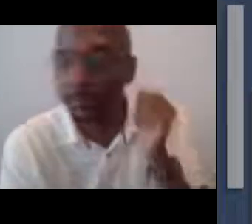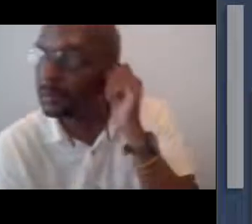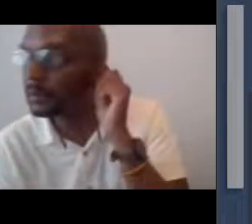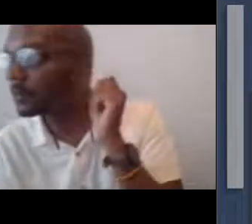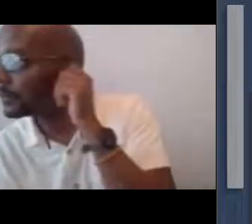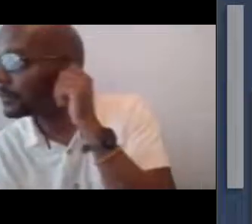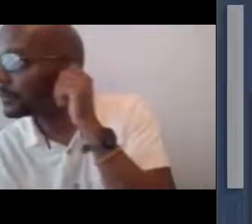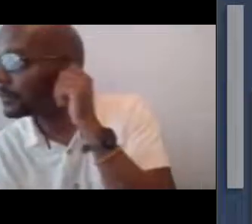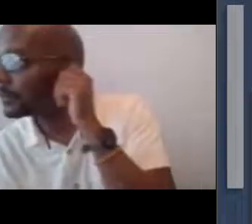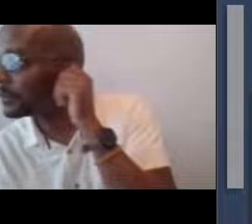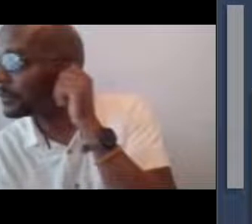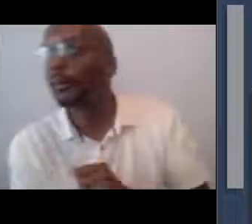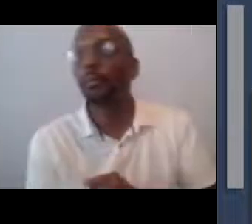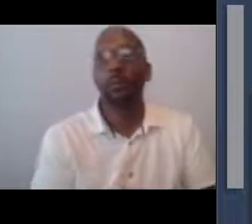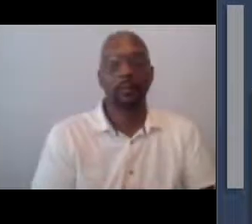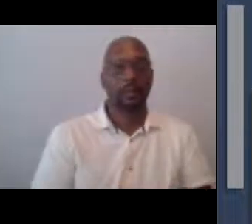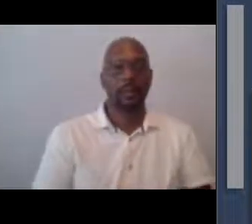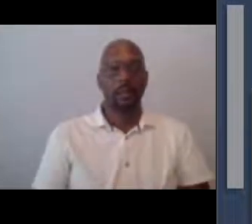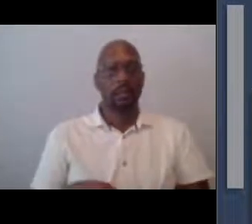I don't get to choose who gets first?